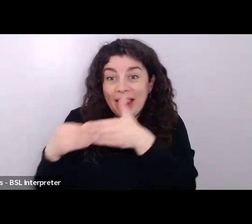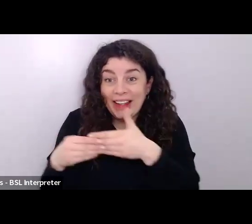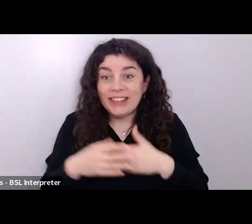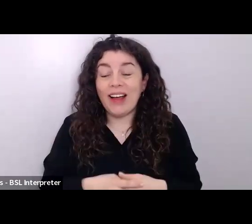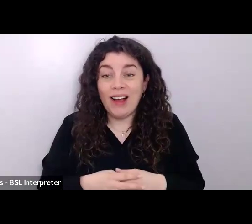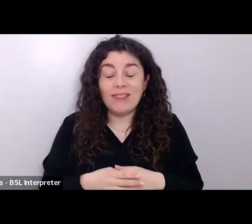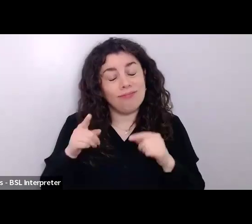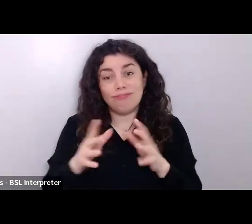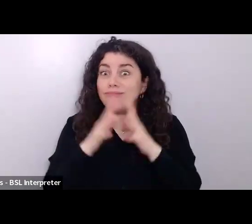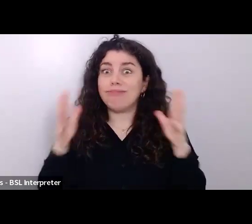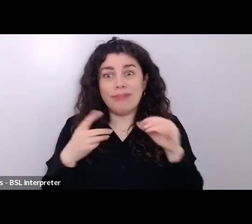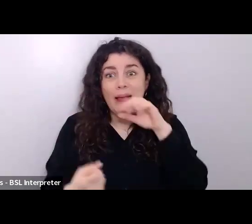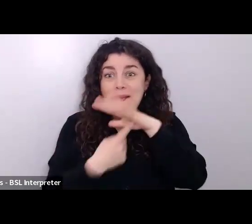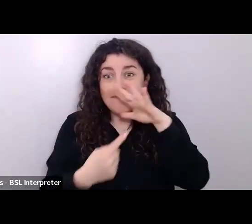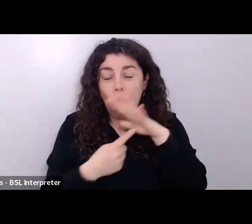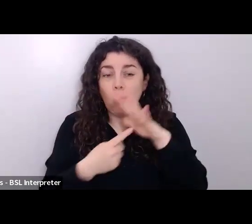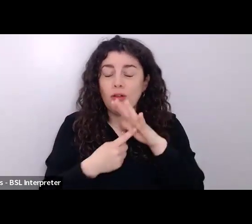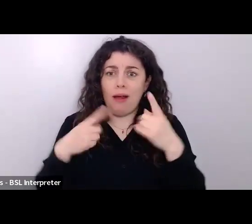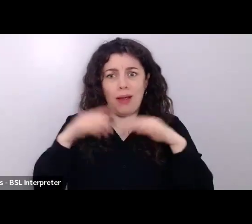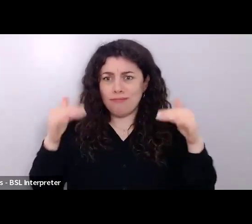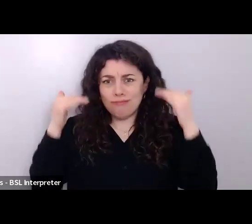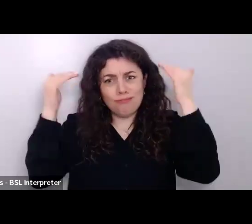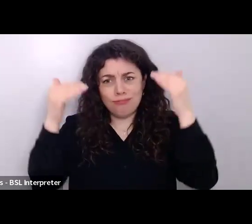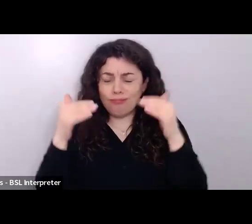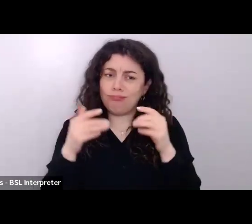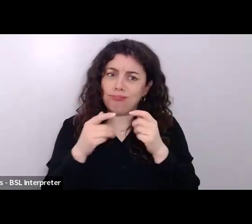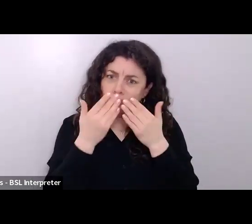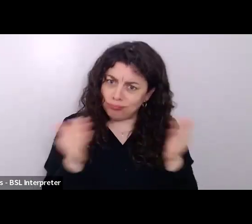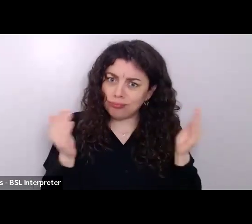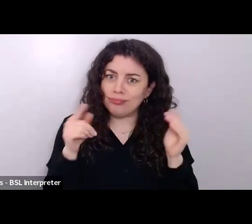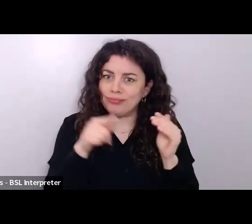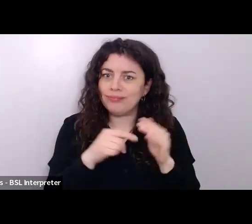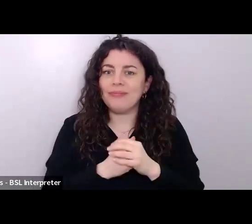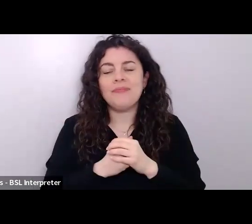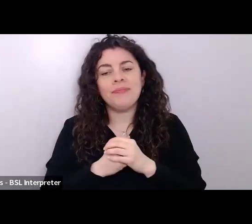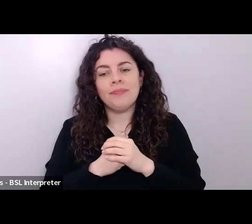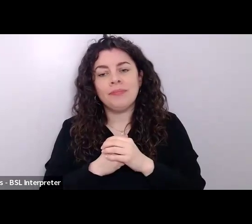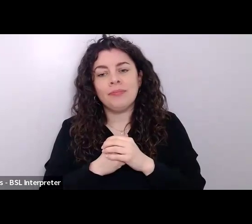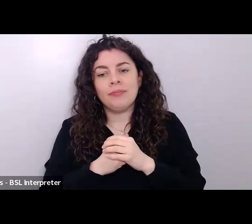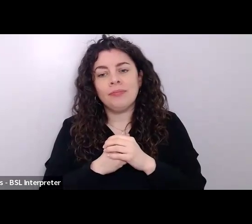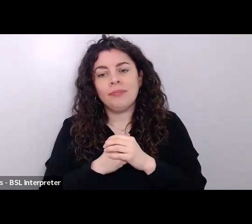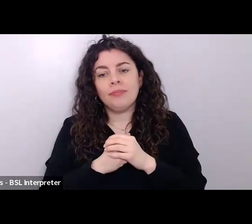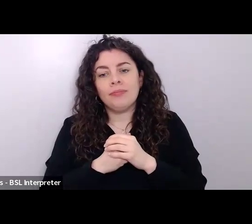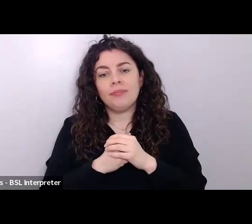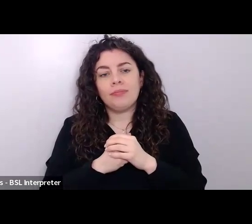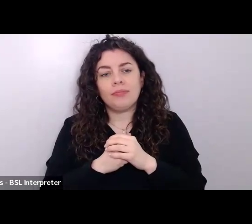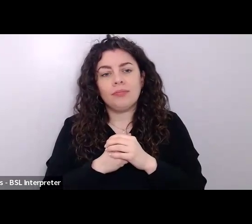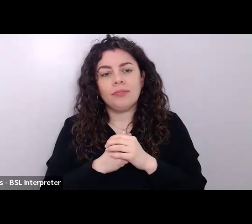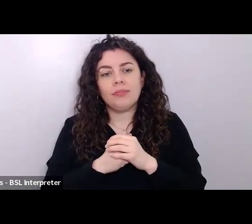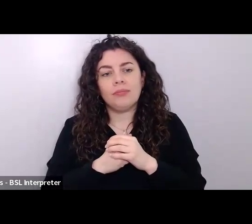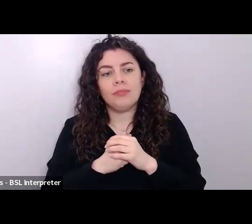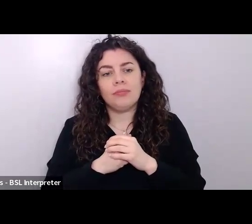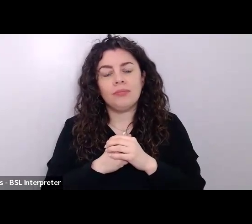important and highly regarded member of our team. So, you know, as you think